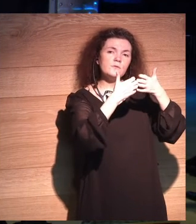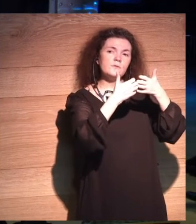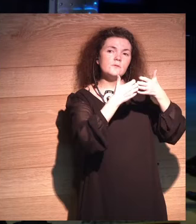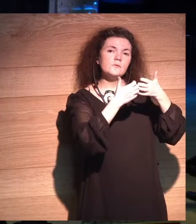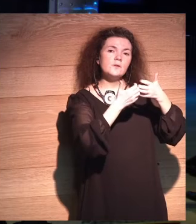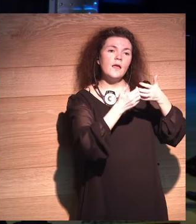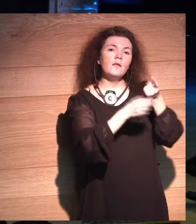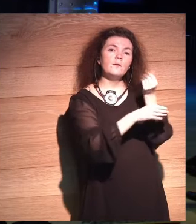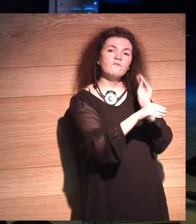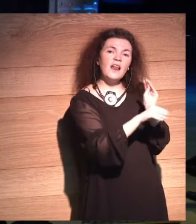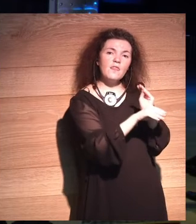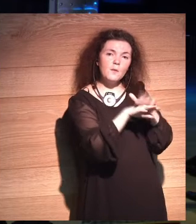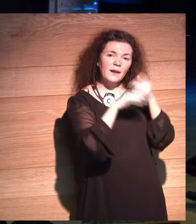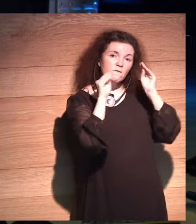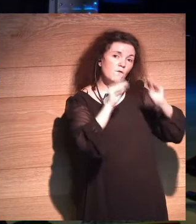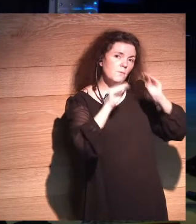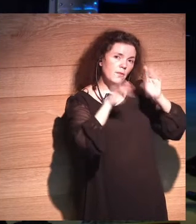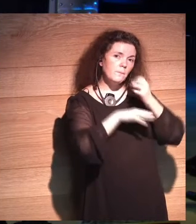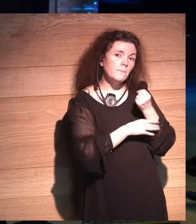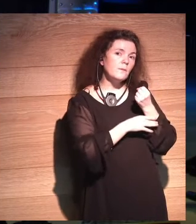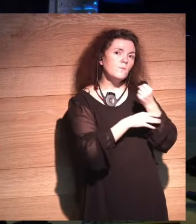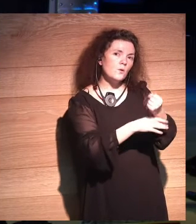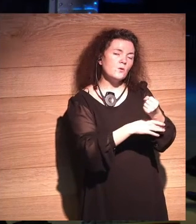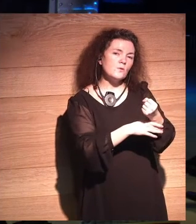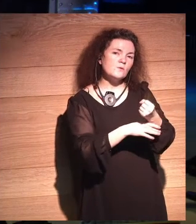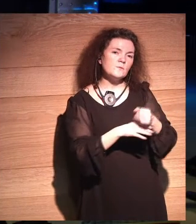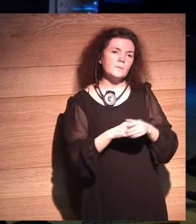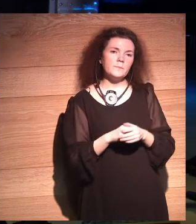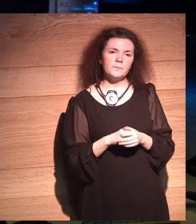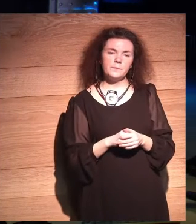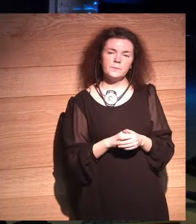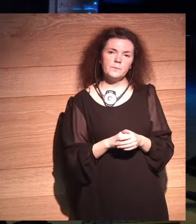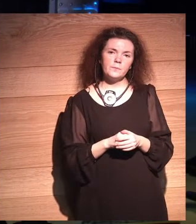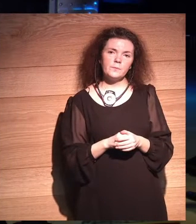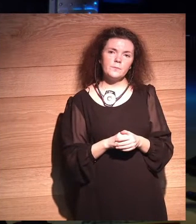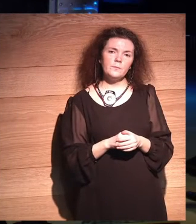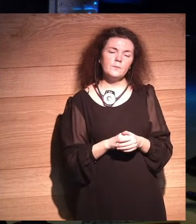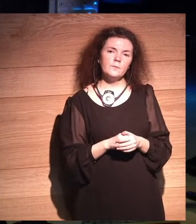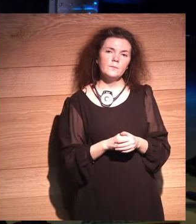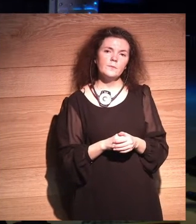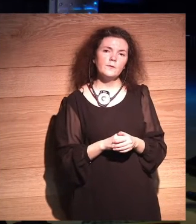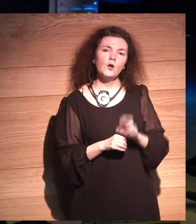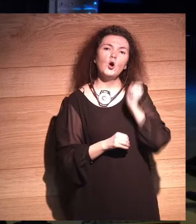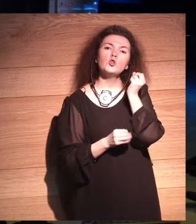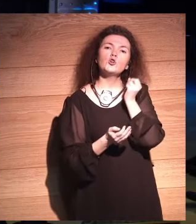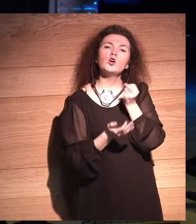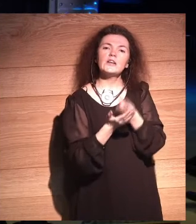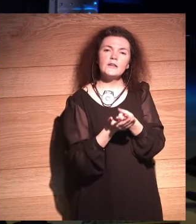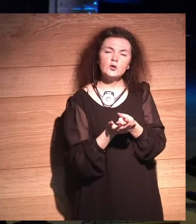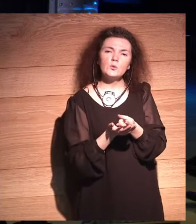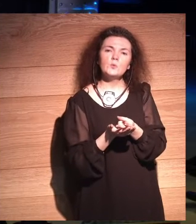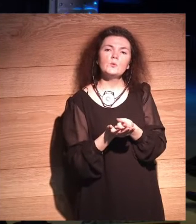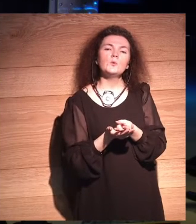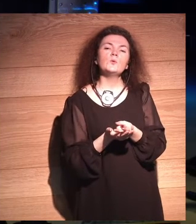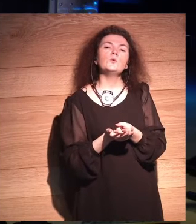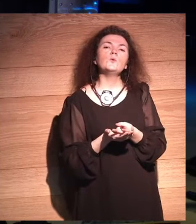because right now that does not exist at all. Zero. Another challenge is the fact that it's